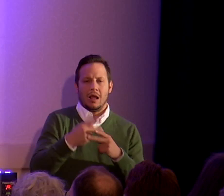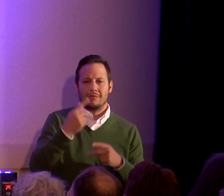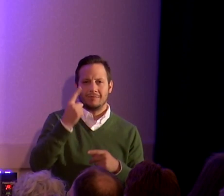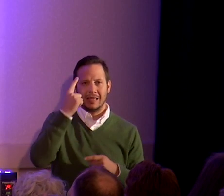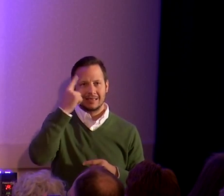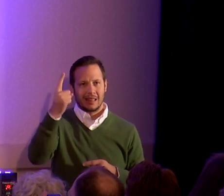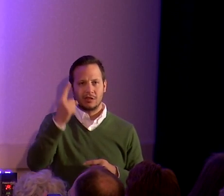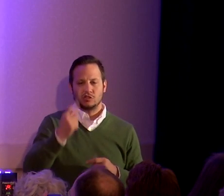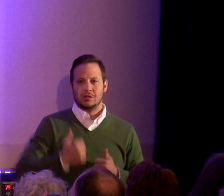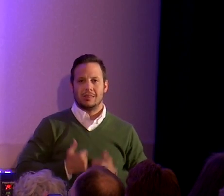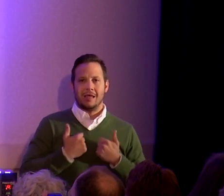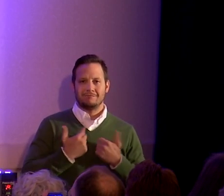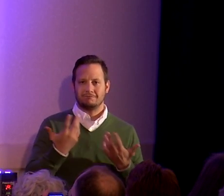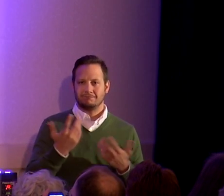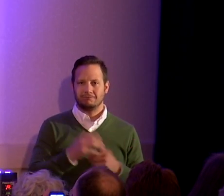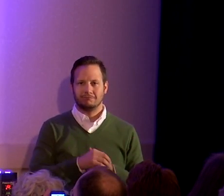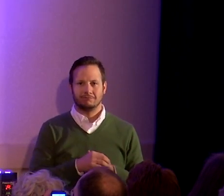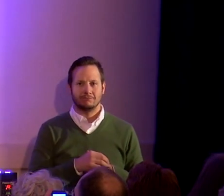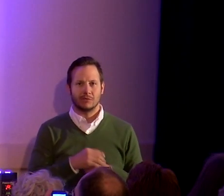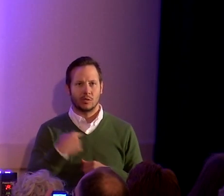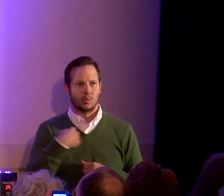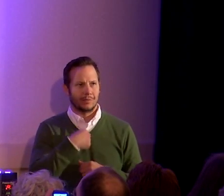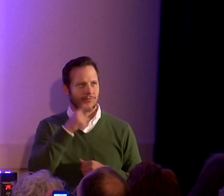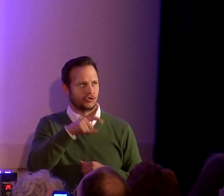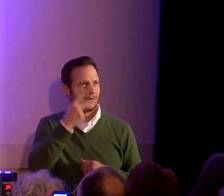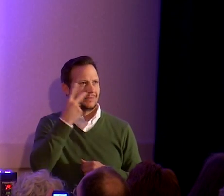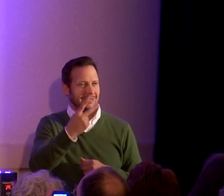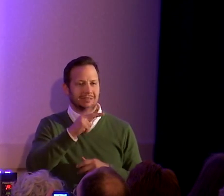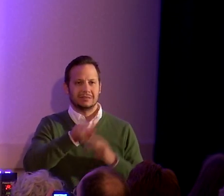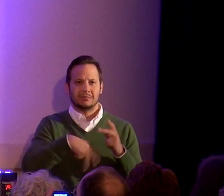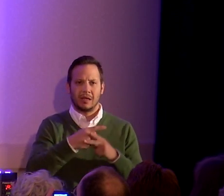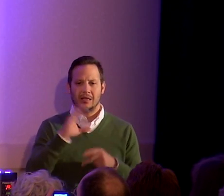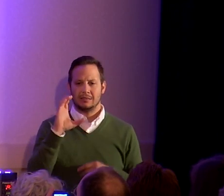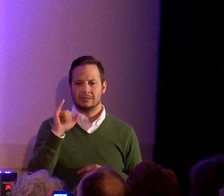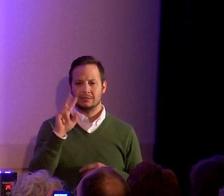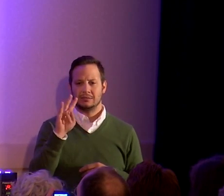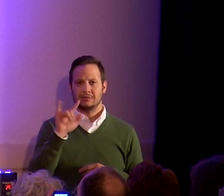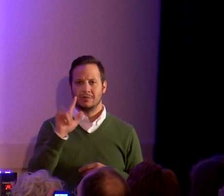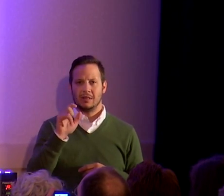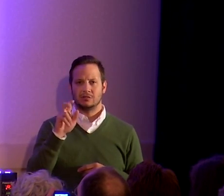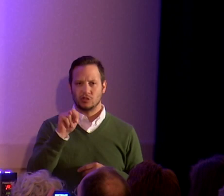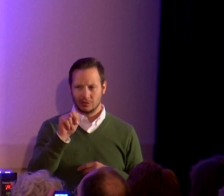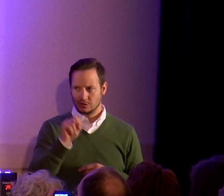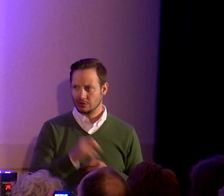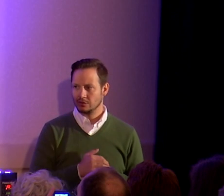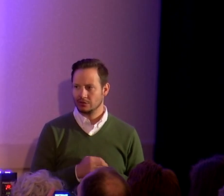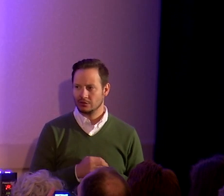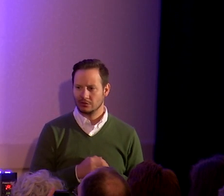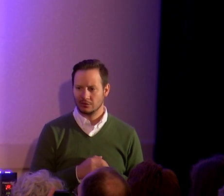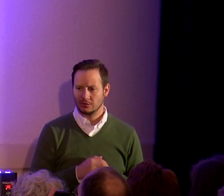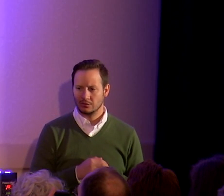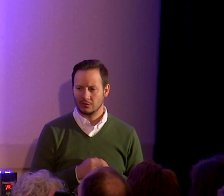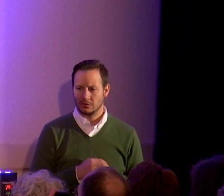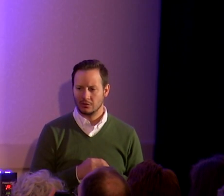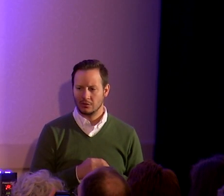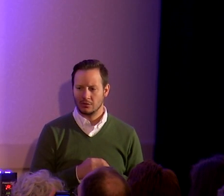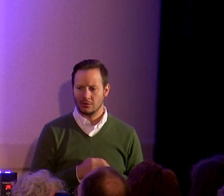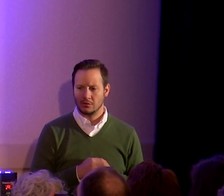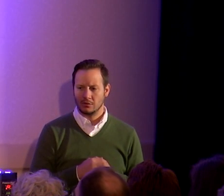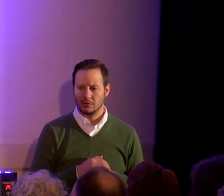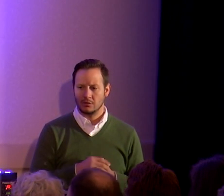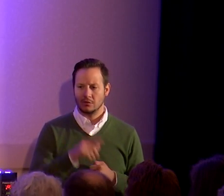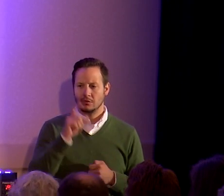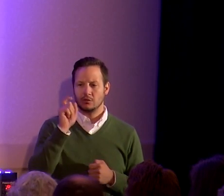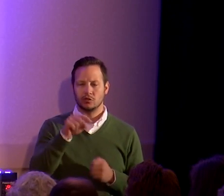Kardashev type 2 or possibly a Kardashev type 3 civilization. Someone building a partial Dyson sphere occluding their sun,